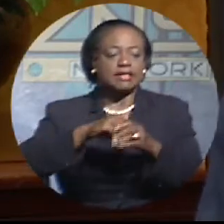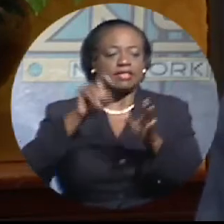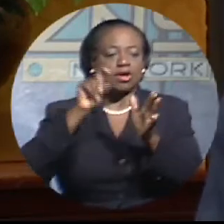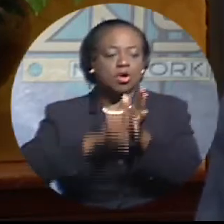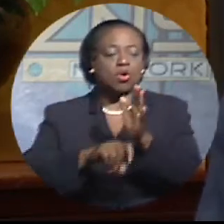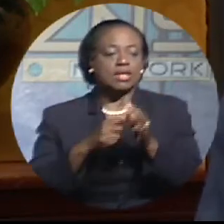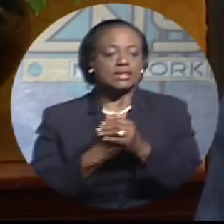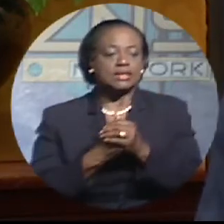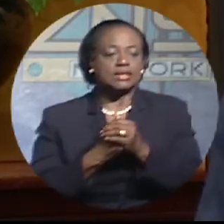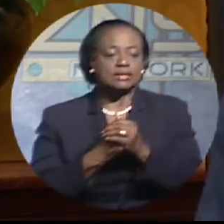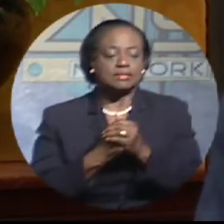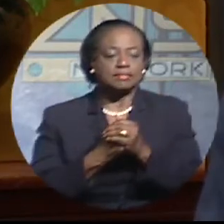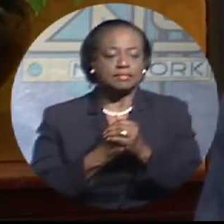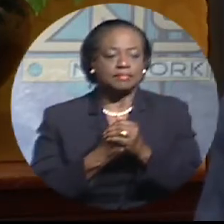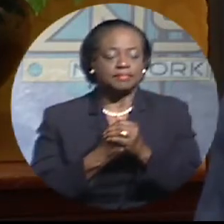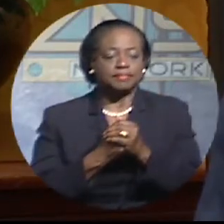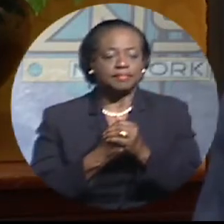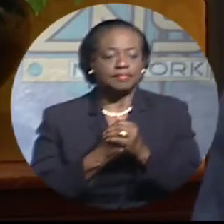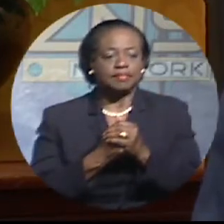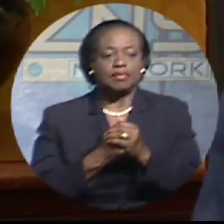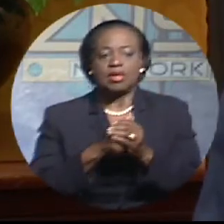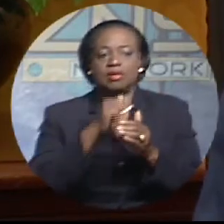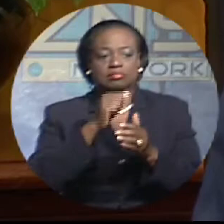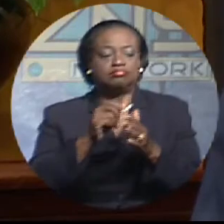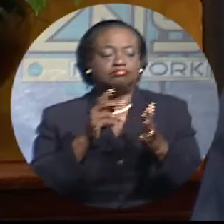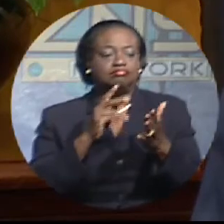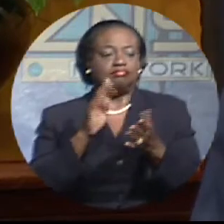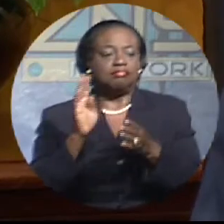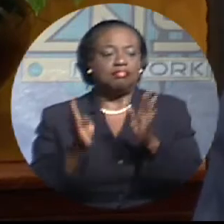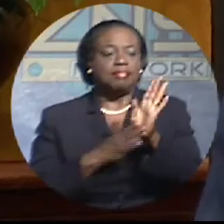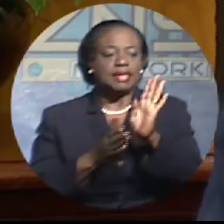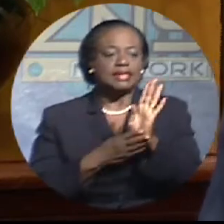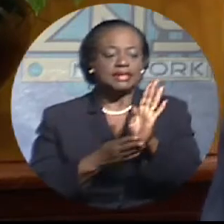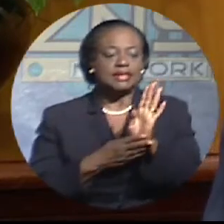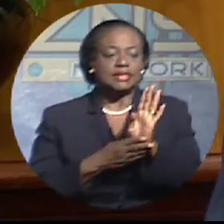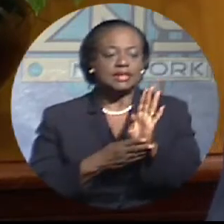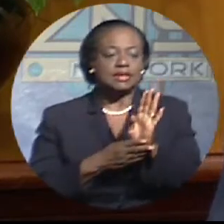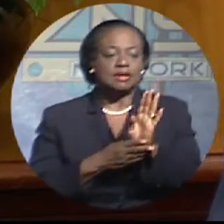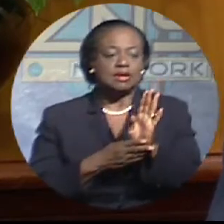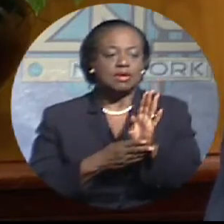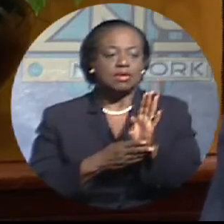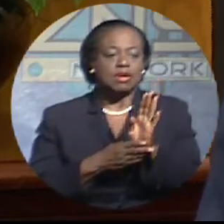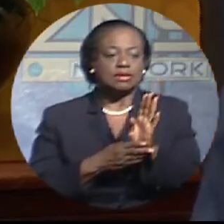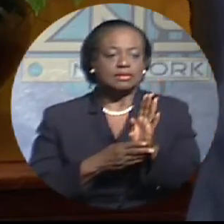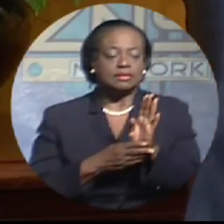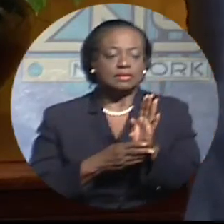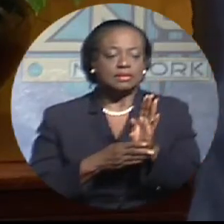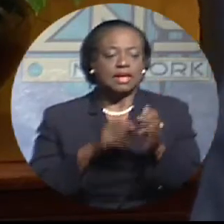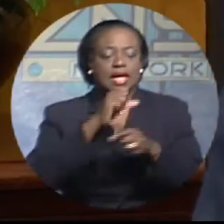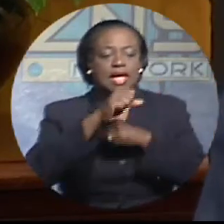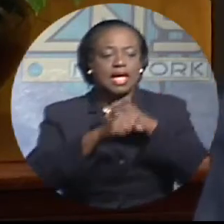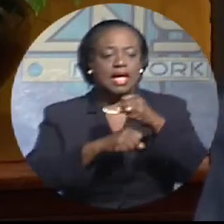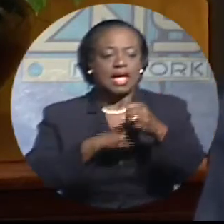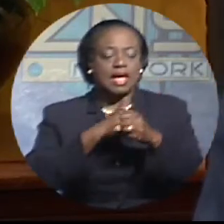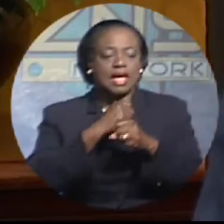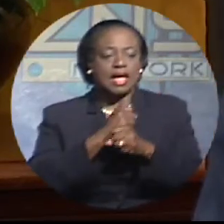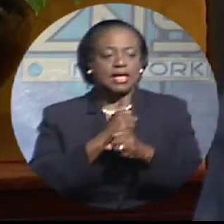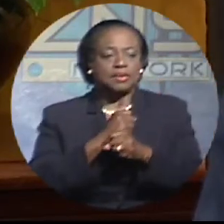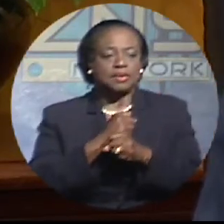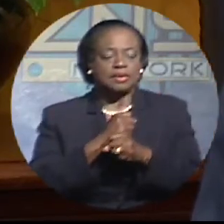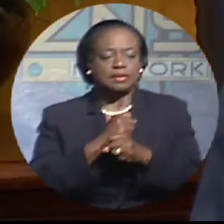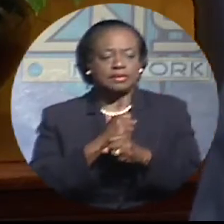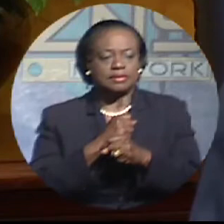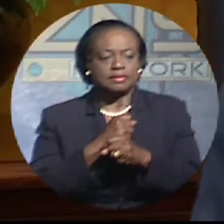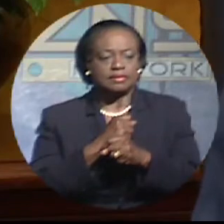moment, based on our knowledge of the regulations as drafted, is between 4 and 5 million in a full year, and that is coming on top